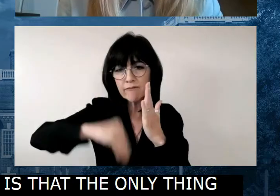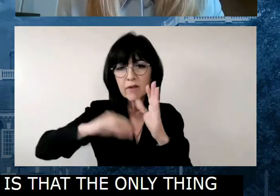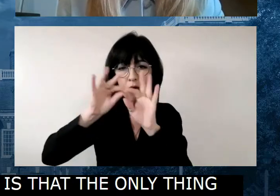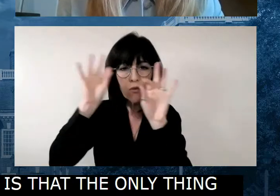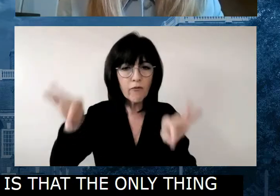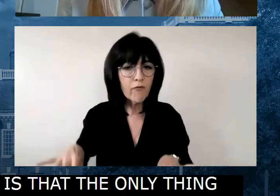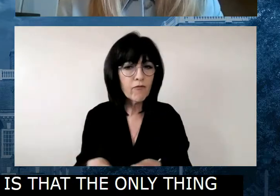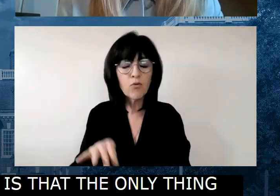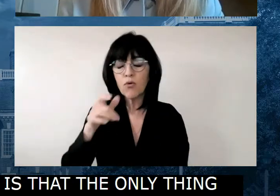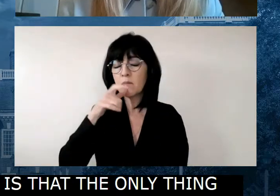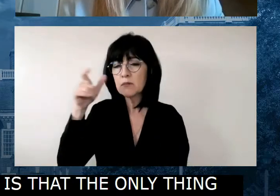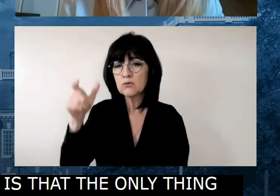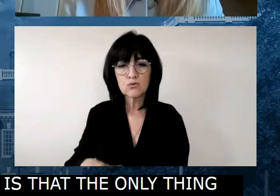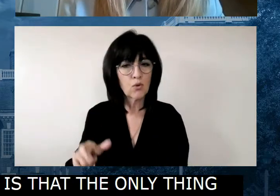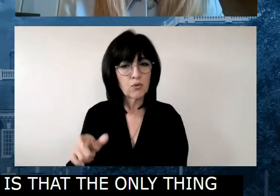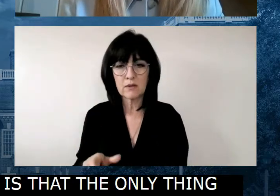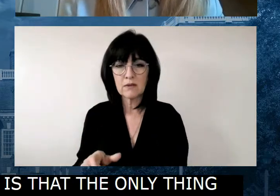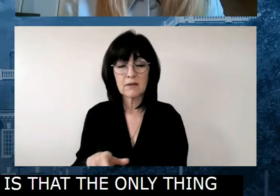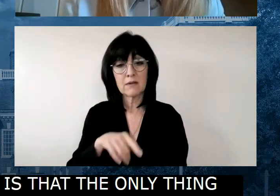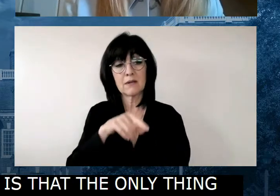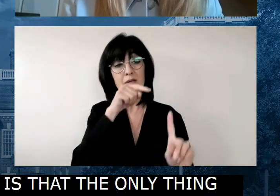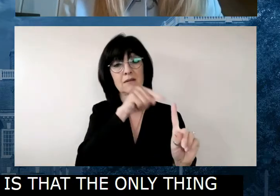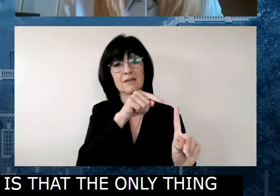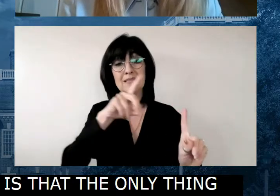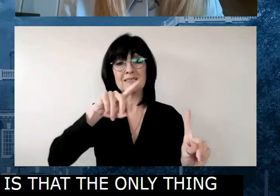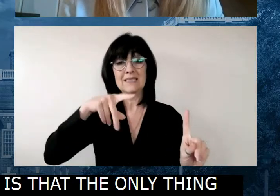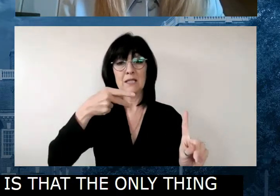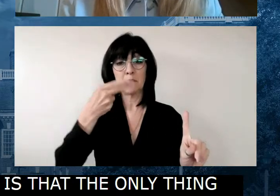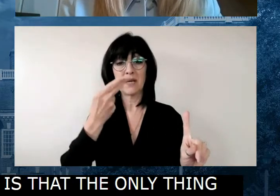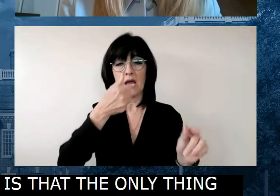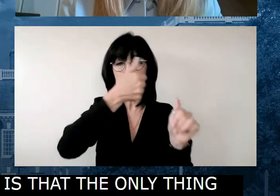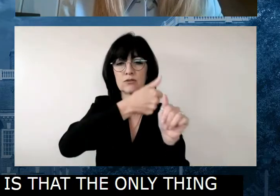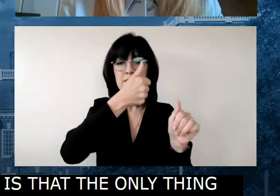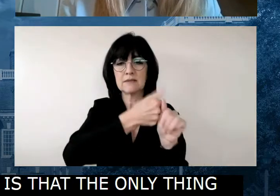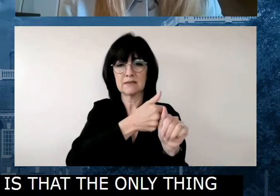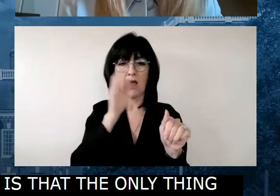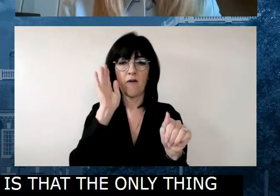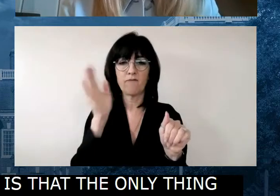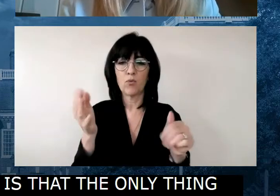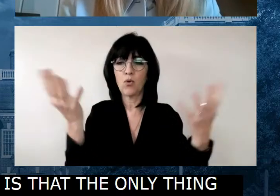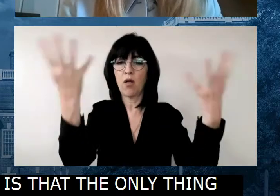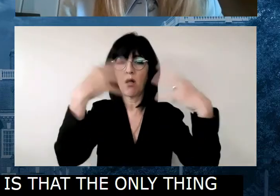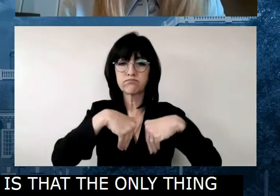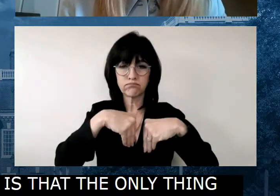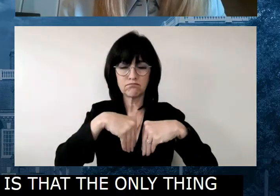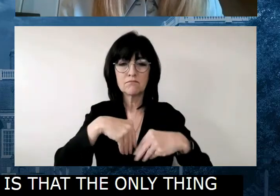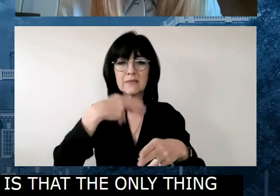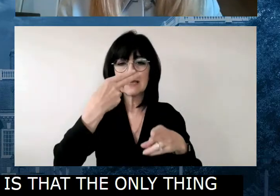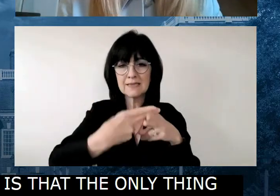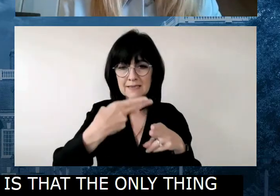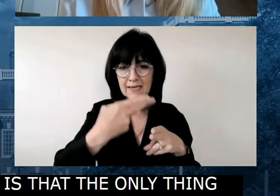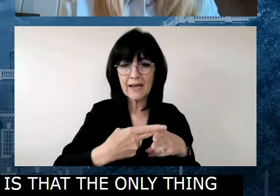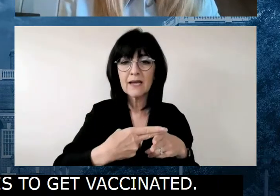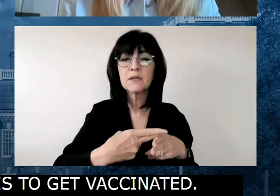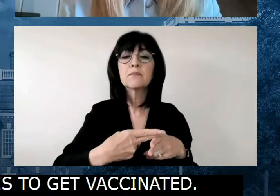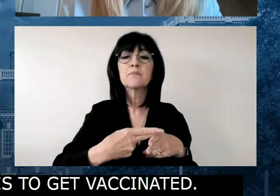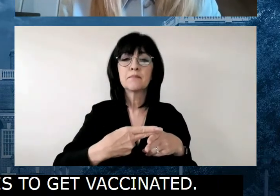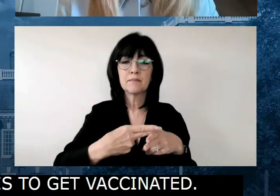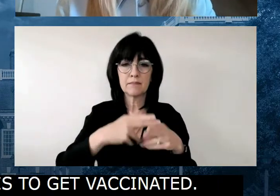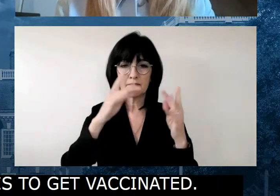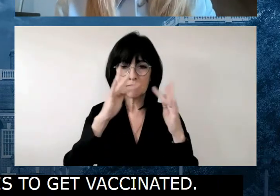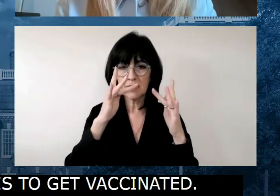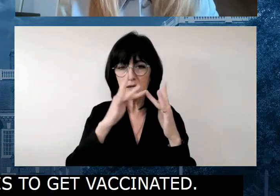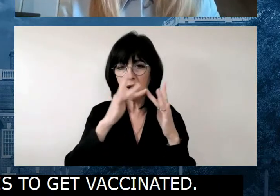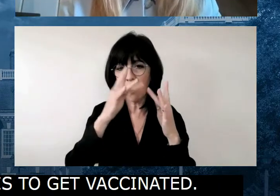raffles. DPH will use the data from our Delvac system to provide to the DE lottery with